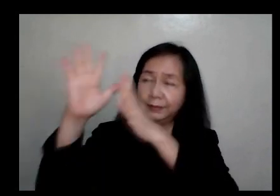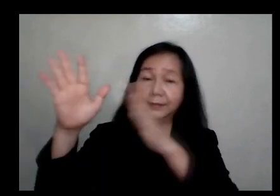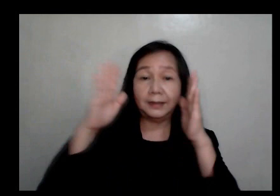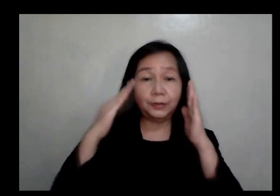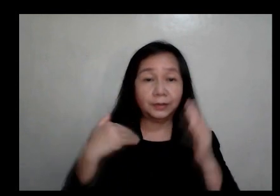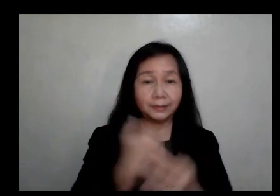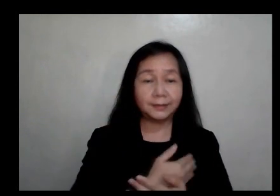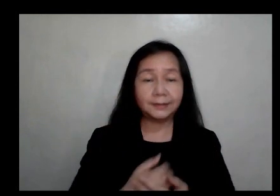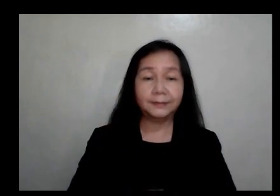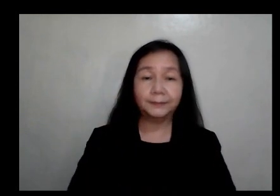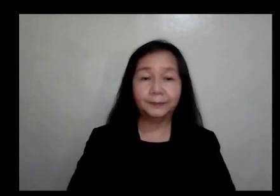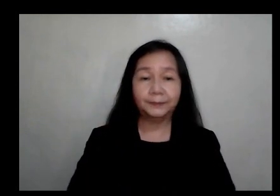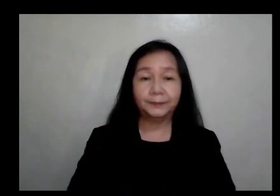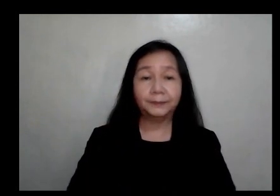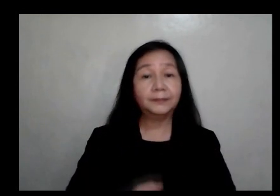Father, hear us.